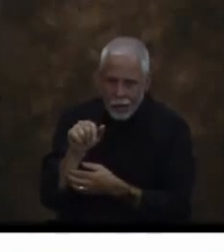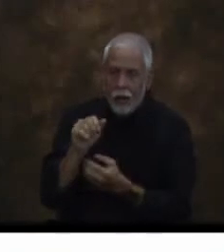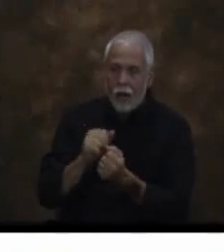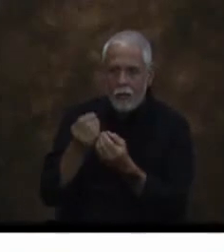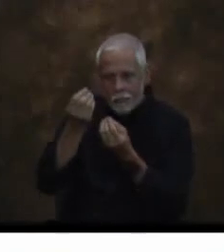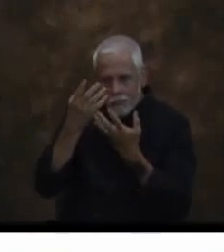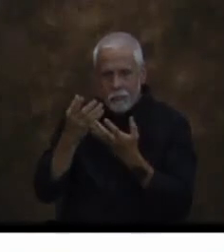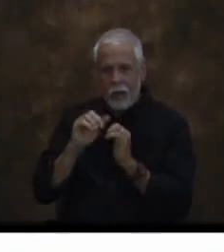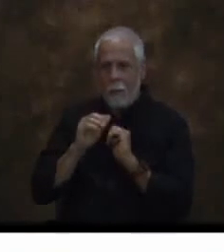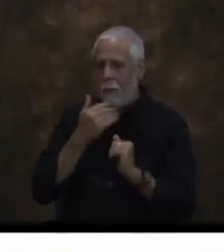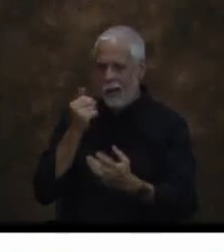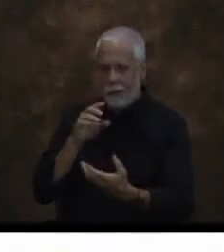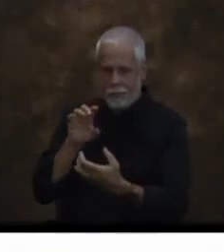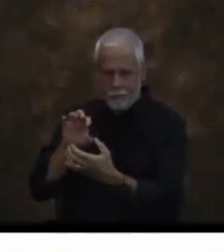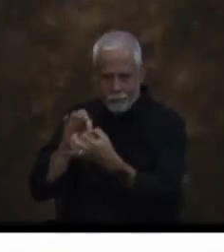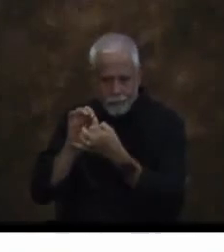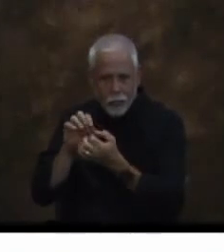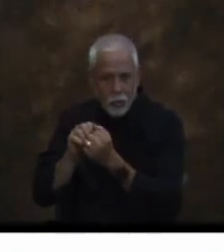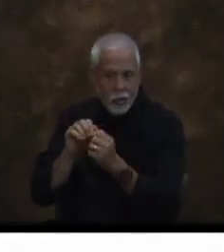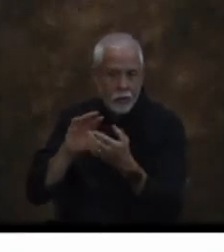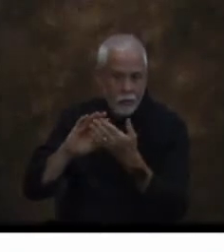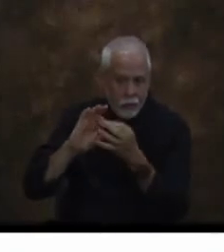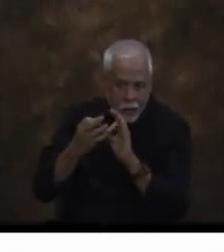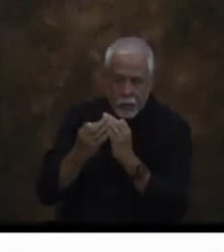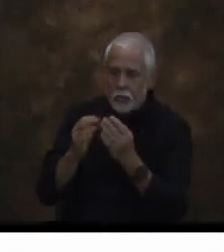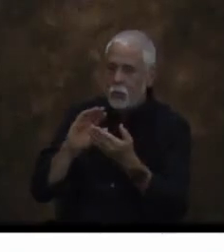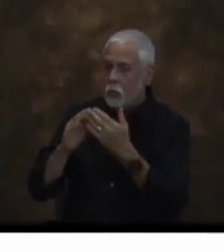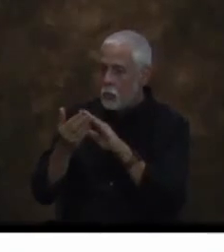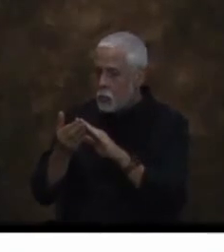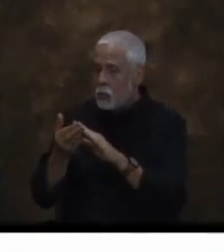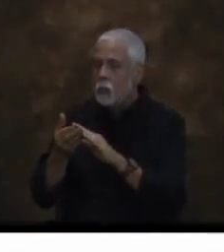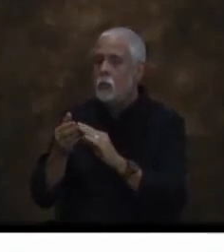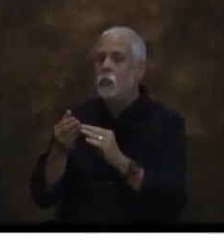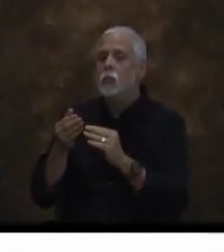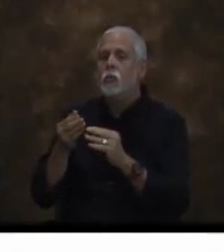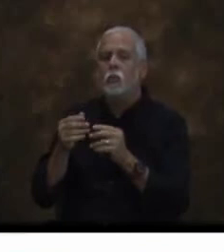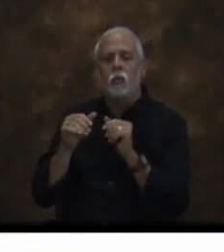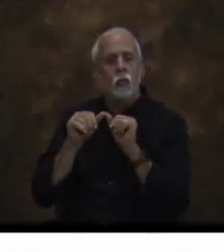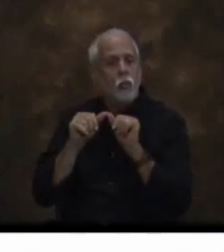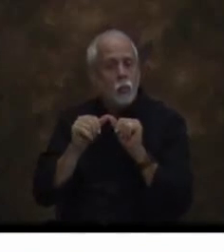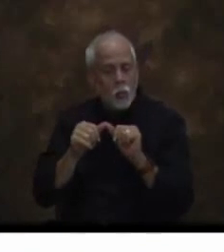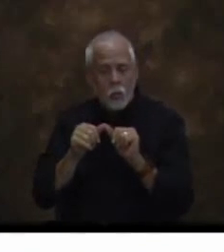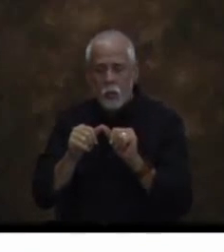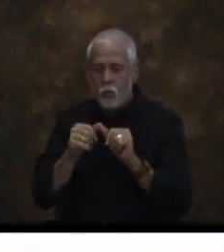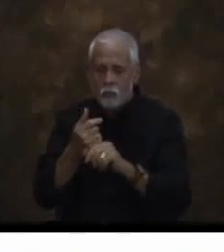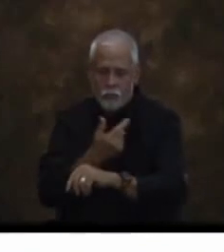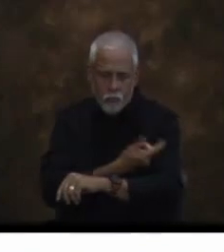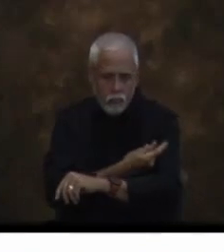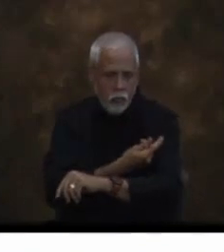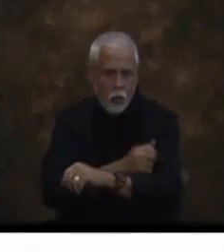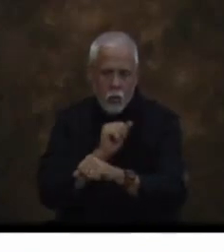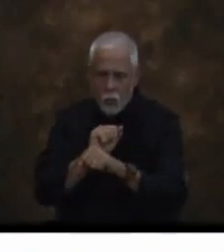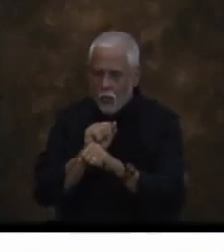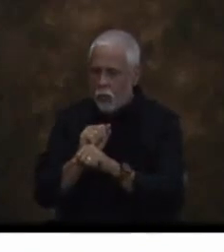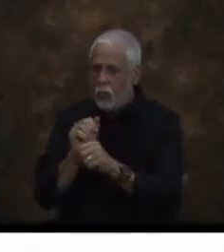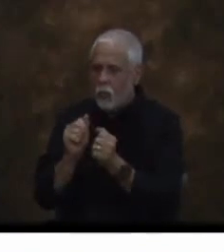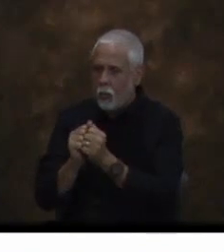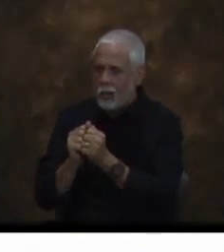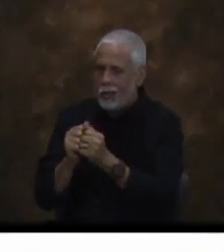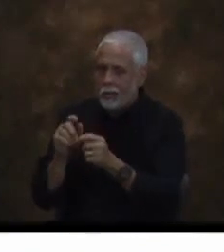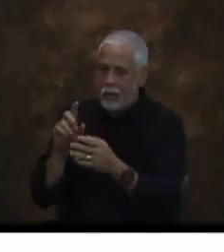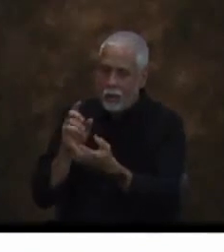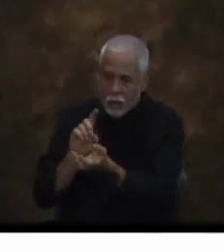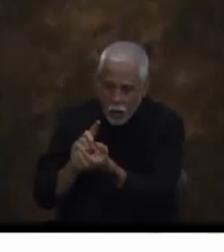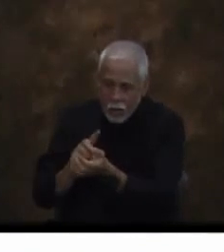inform how to better engage families and communities. We continue to have our vaccine efforts that engage local vaccine providers